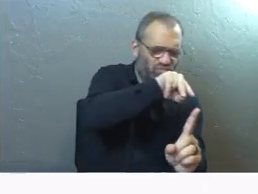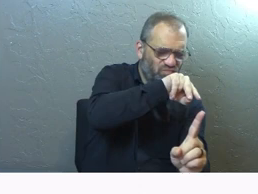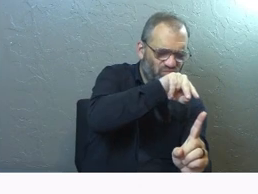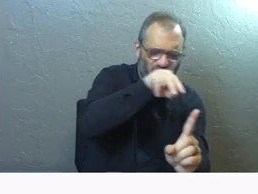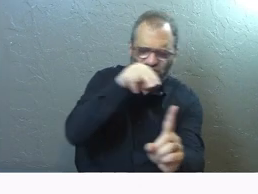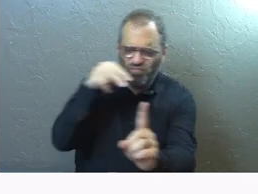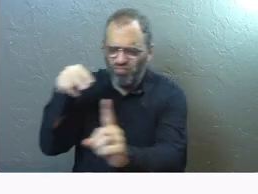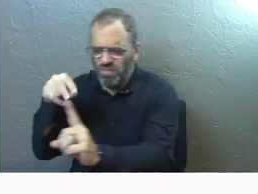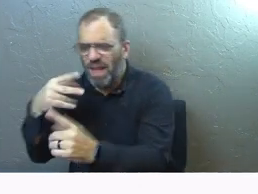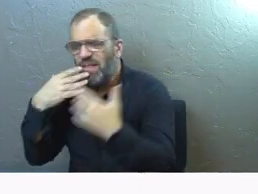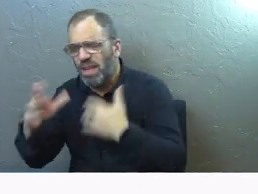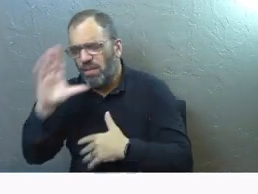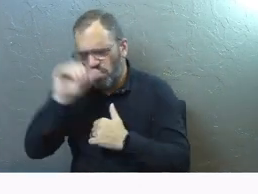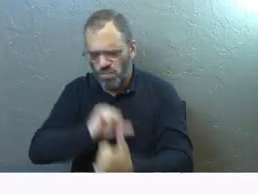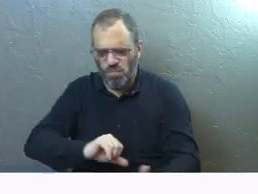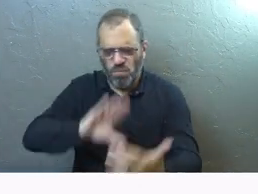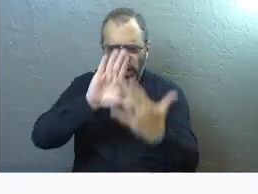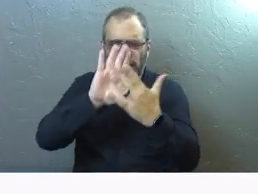for your presence.